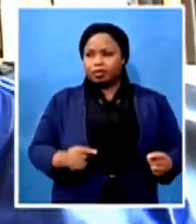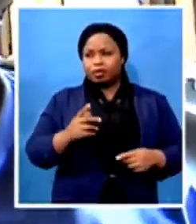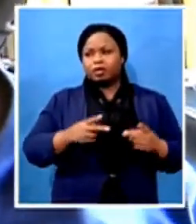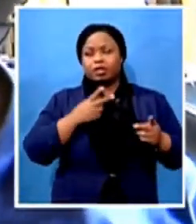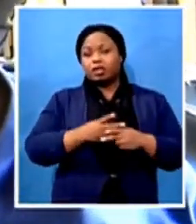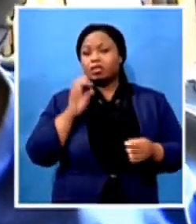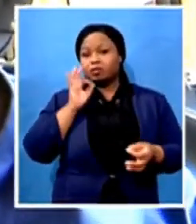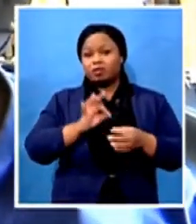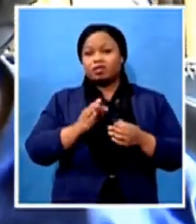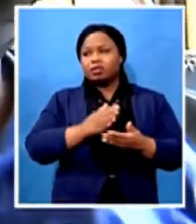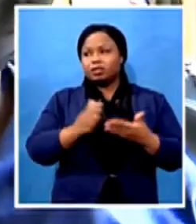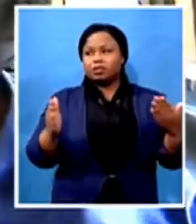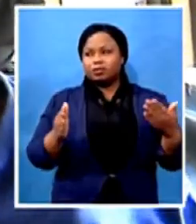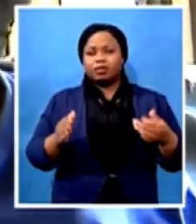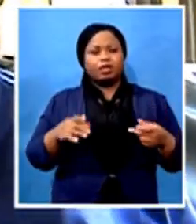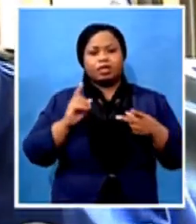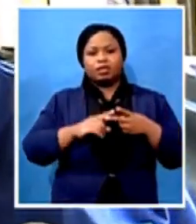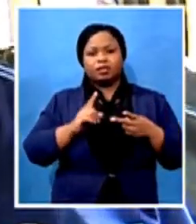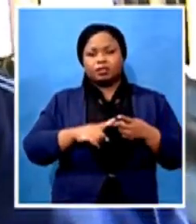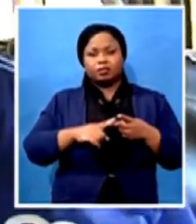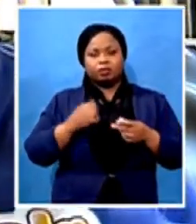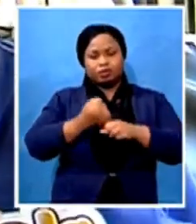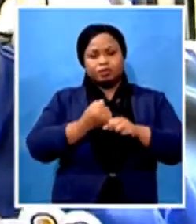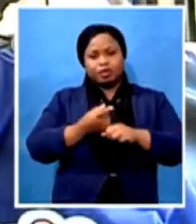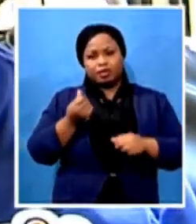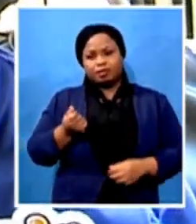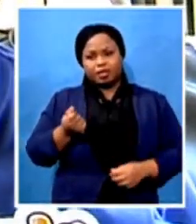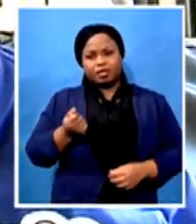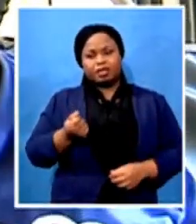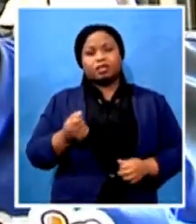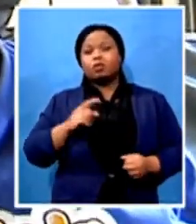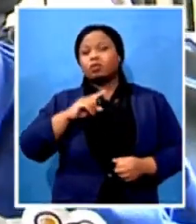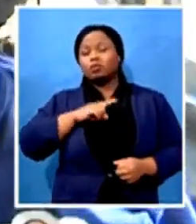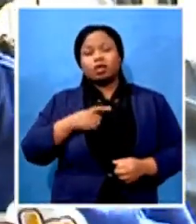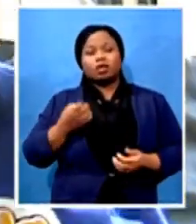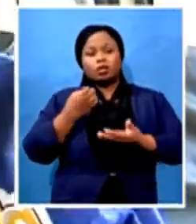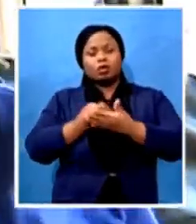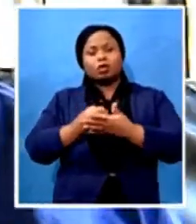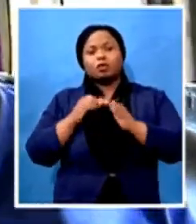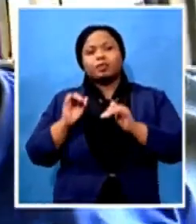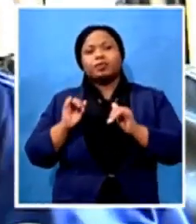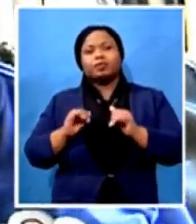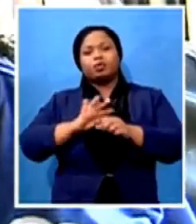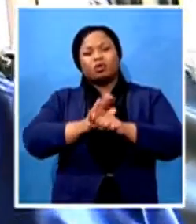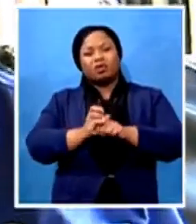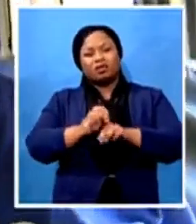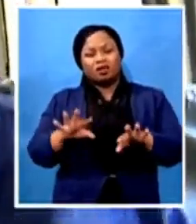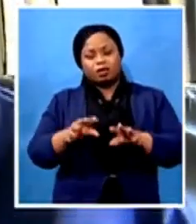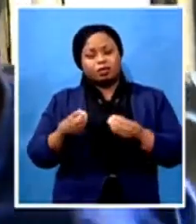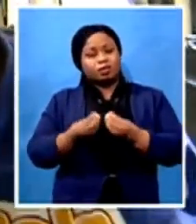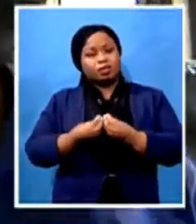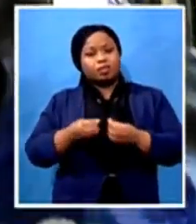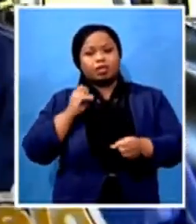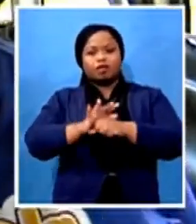make that money. We know, of course, the economy is not doing too well. The coronavirus is something that has affected every single individual, and the